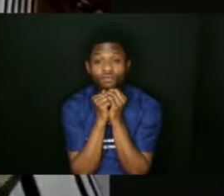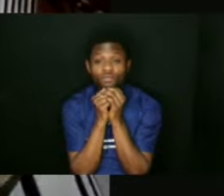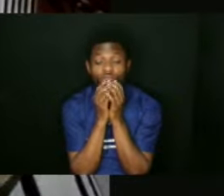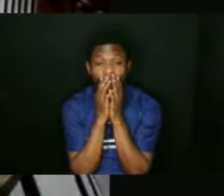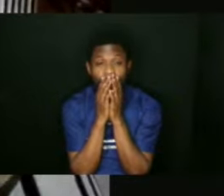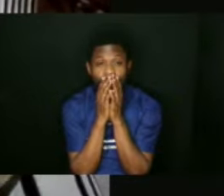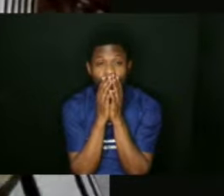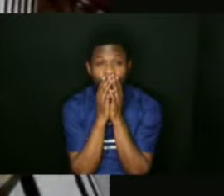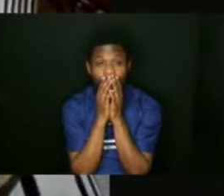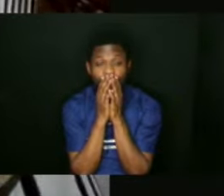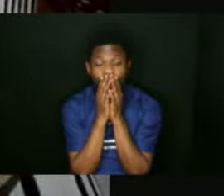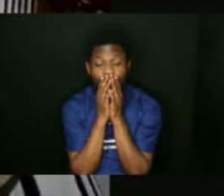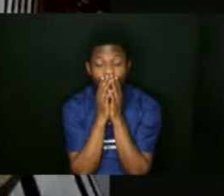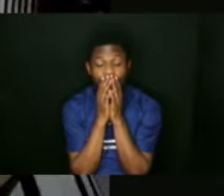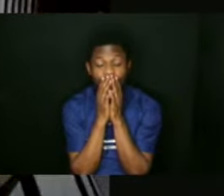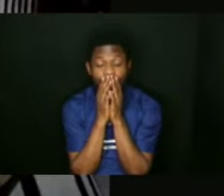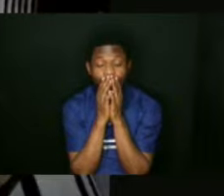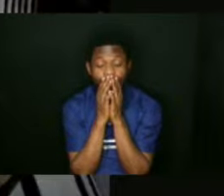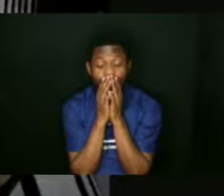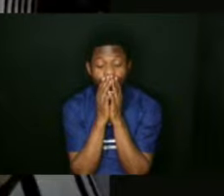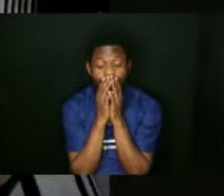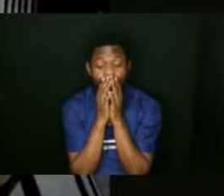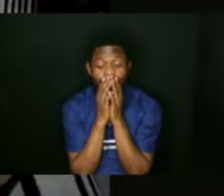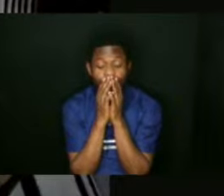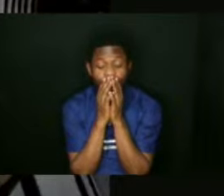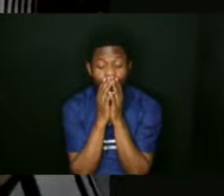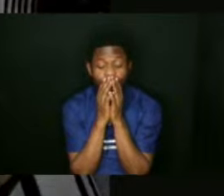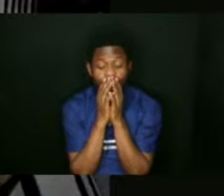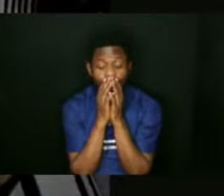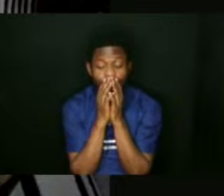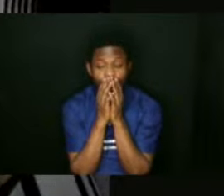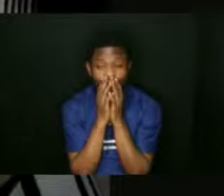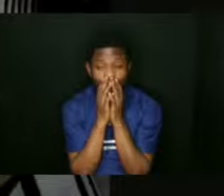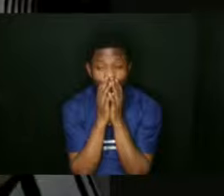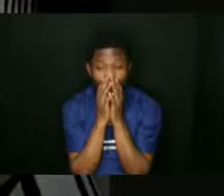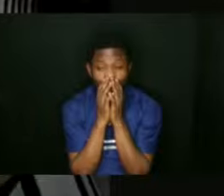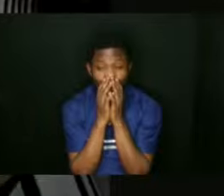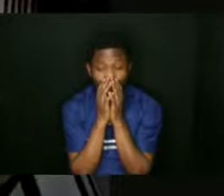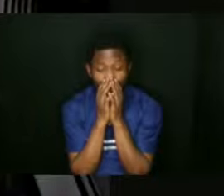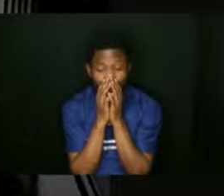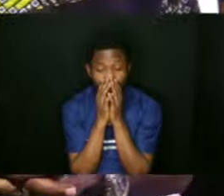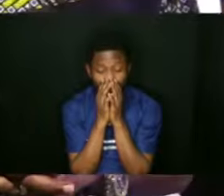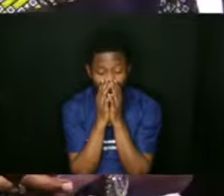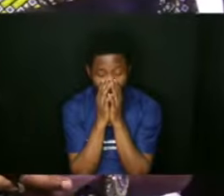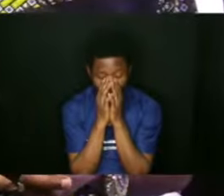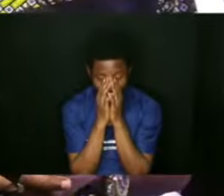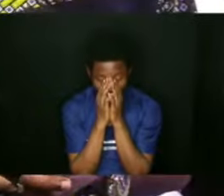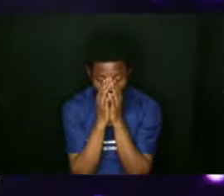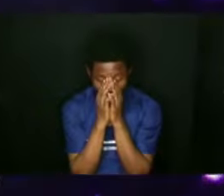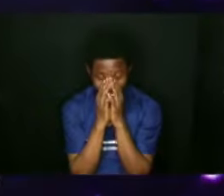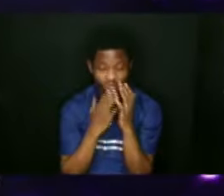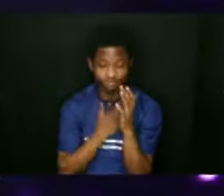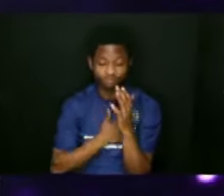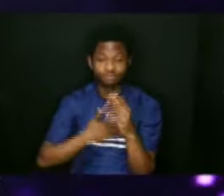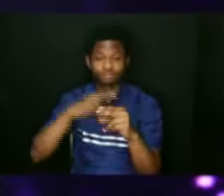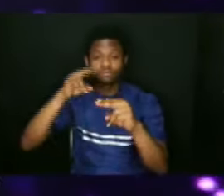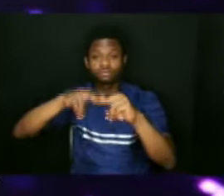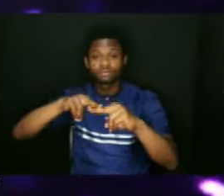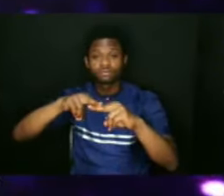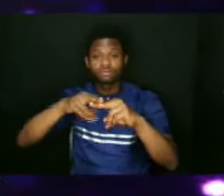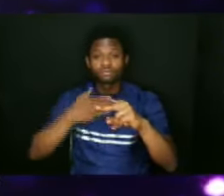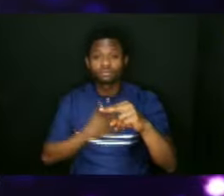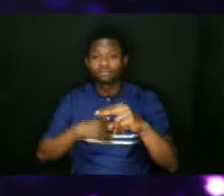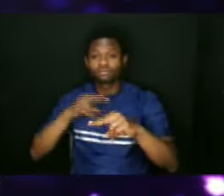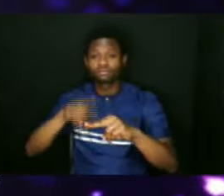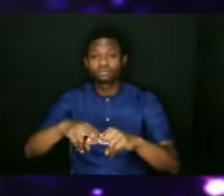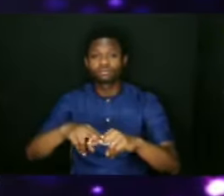regard. Thank you, Jesus. Thank you, Jesus. Shall we please take our seats?